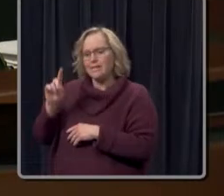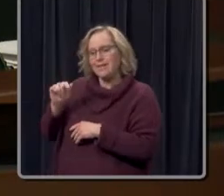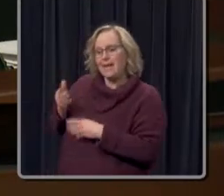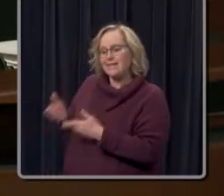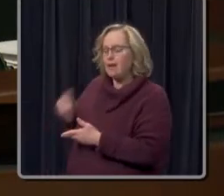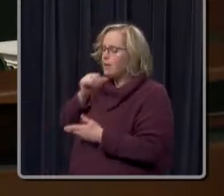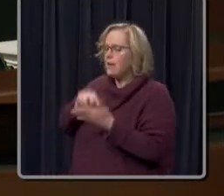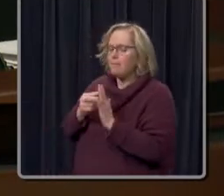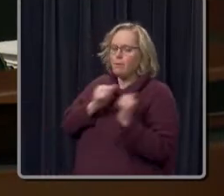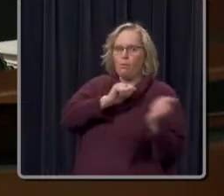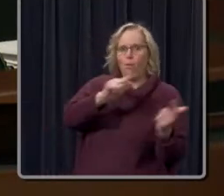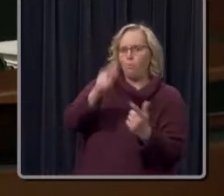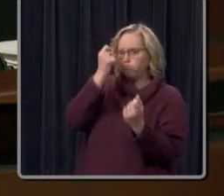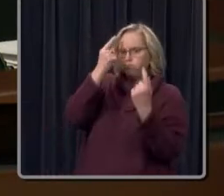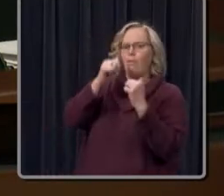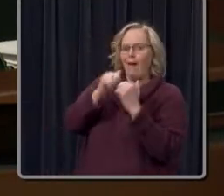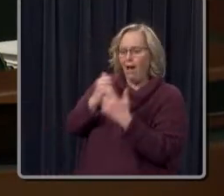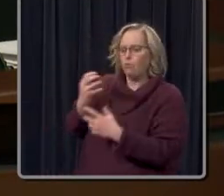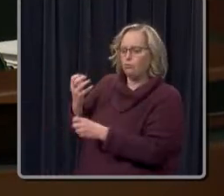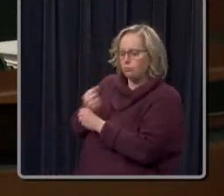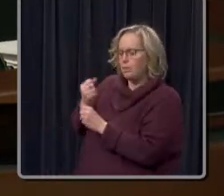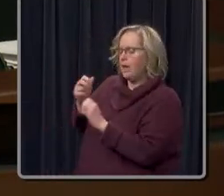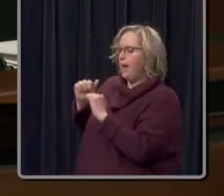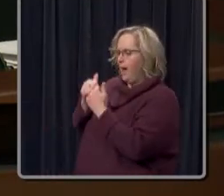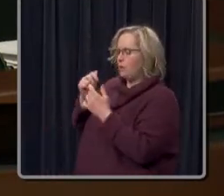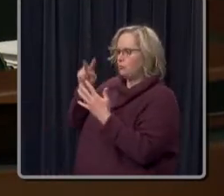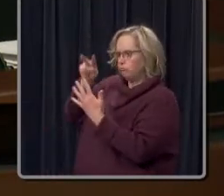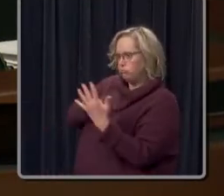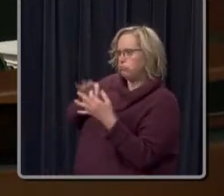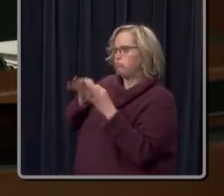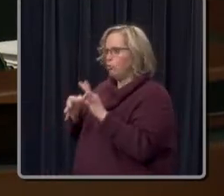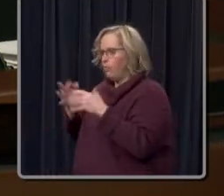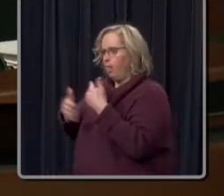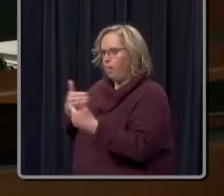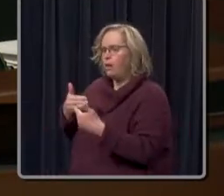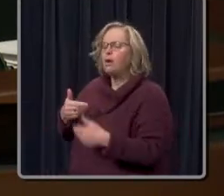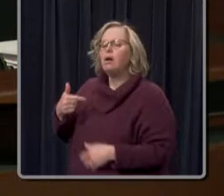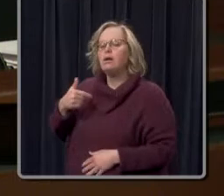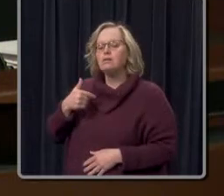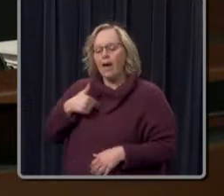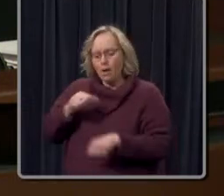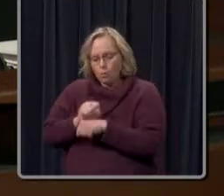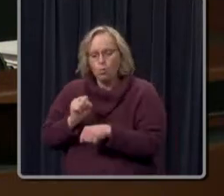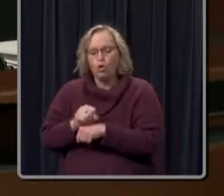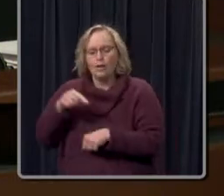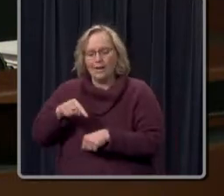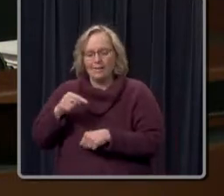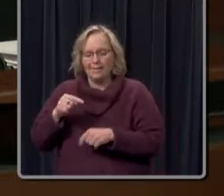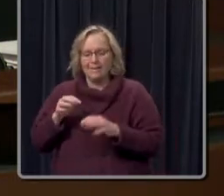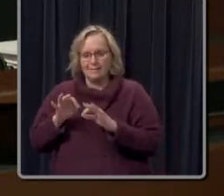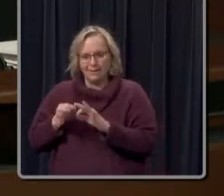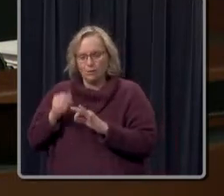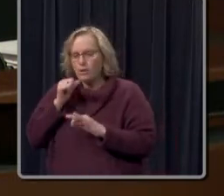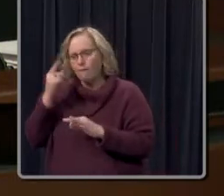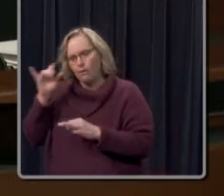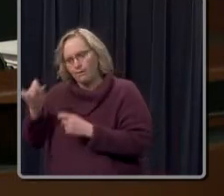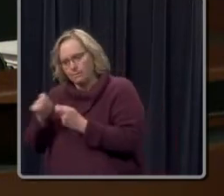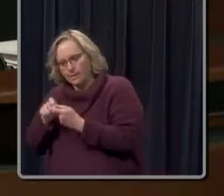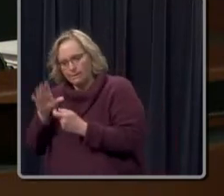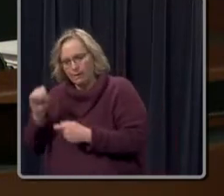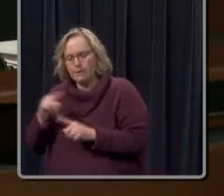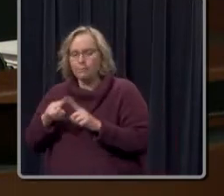I beg a little patience, right? Knowing that I work in this industry, not for them, right. But it takes time